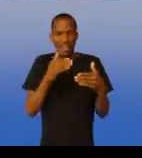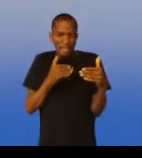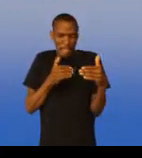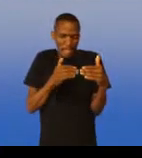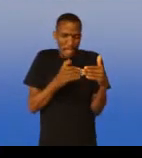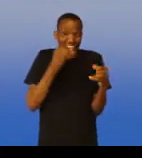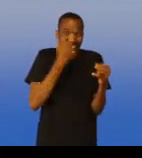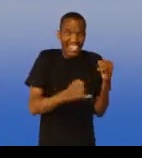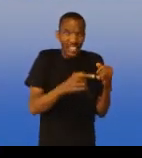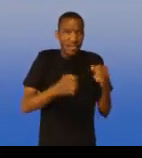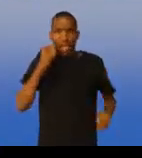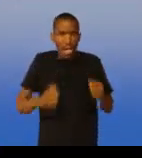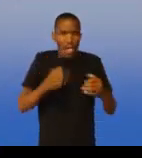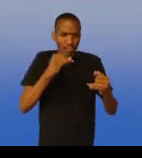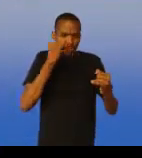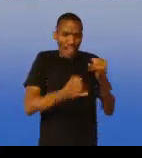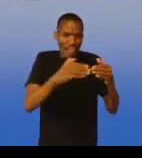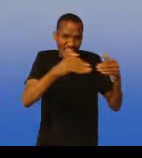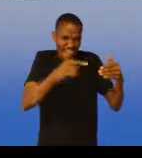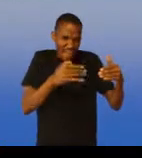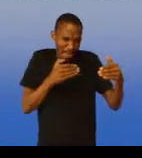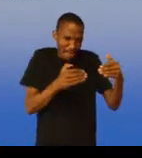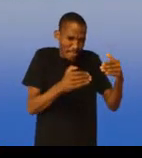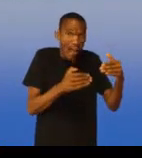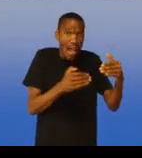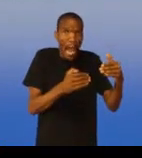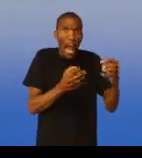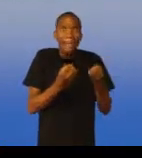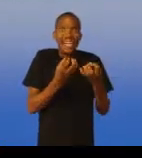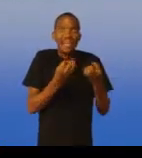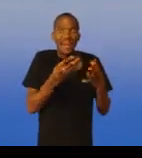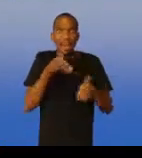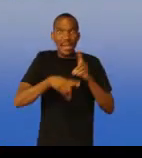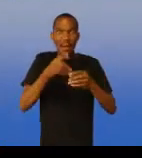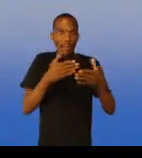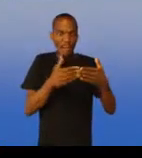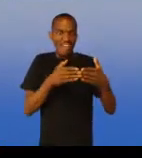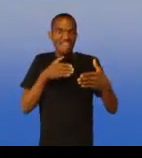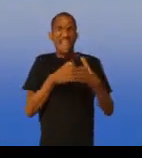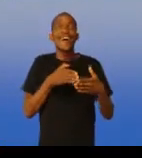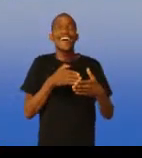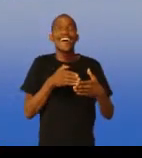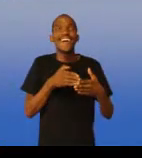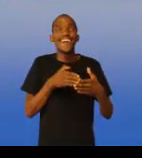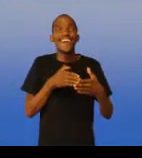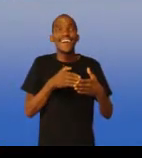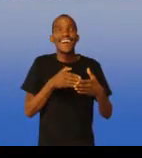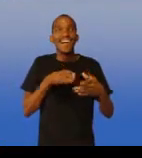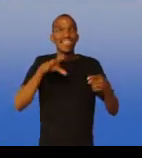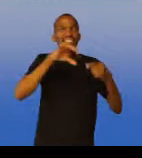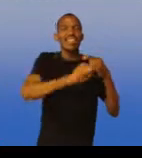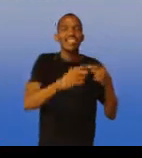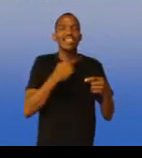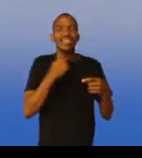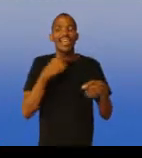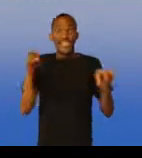to the finish line, there's something called Heartbreak Hill, and a lot of people, they kind of hit the wall there and they can't go any further. That's where we